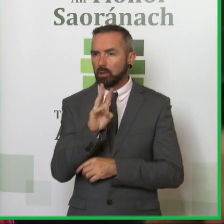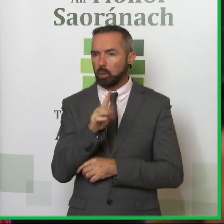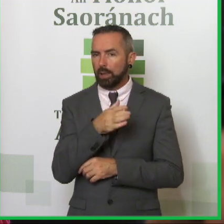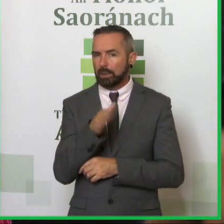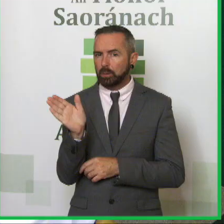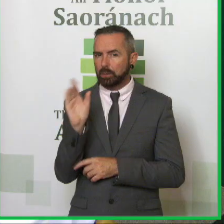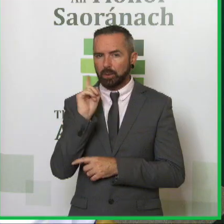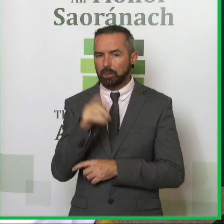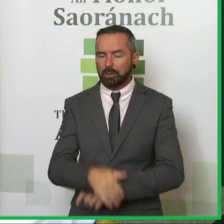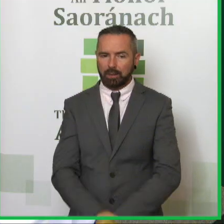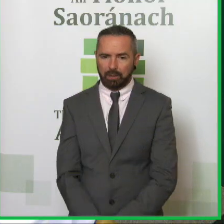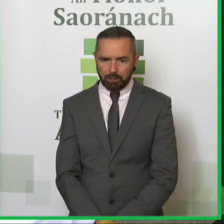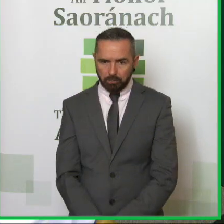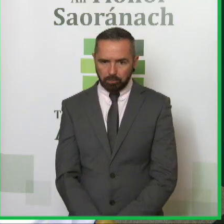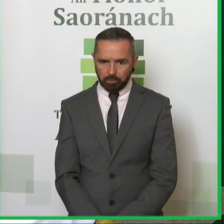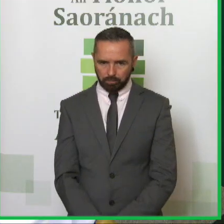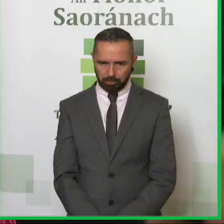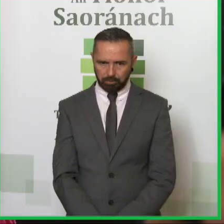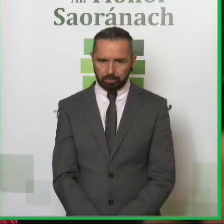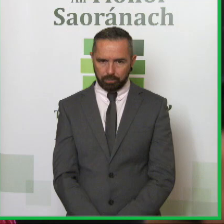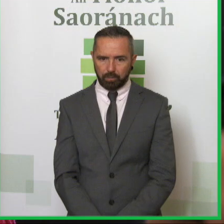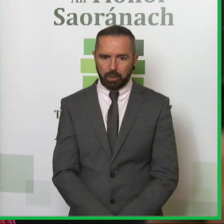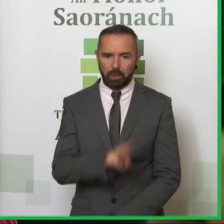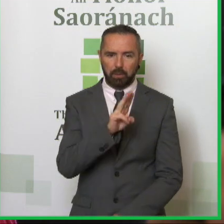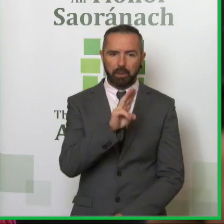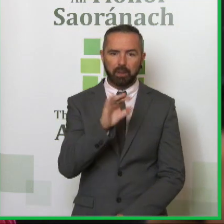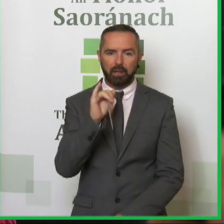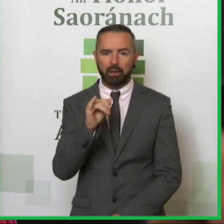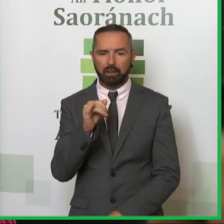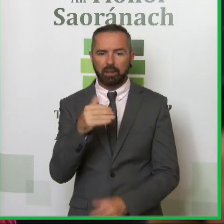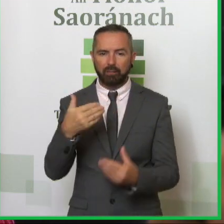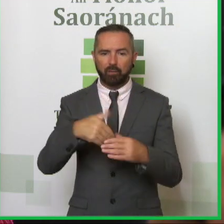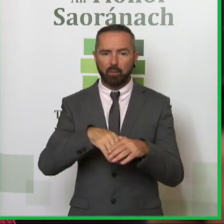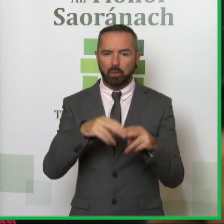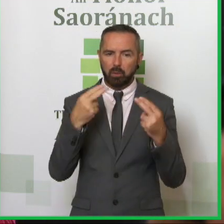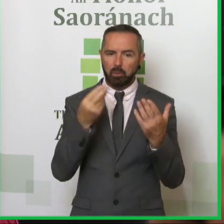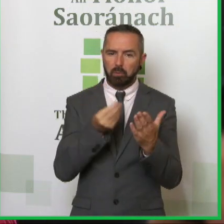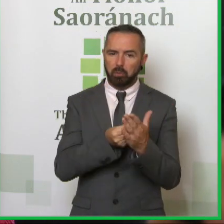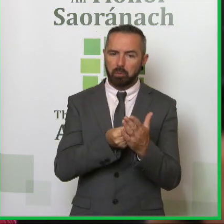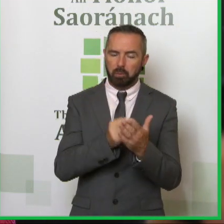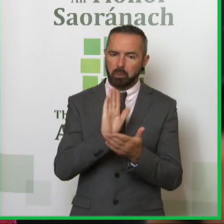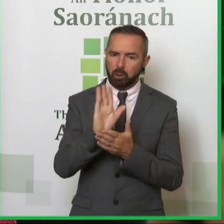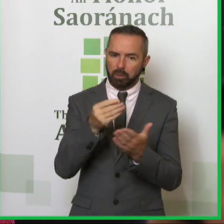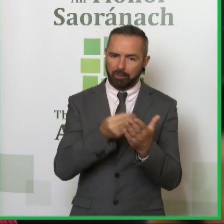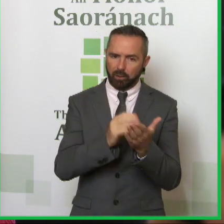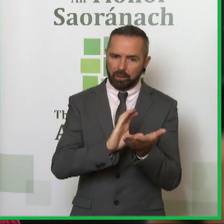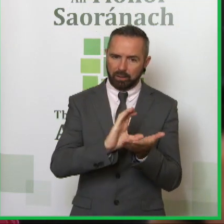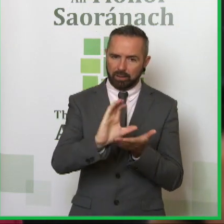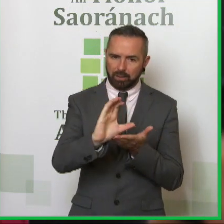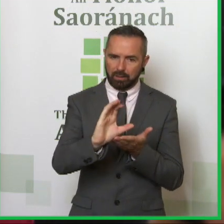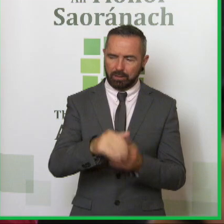here. Okay. And again, the PPI involvement has to be funded, and that funding has to be named here, not just in the